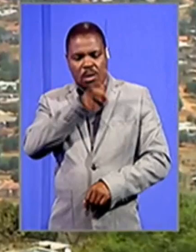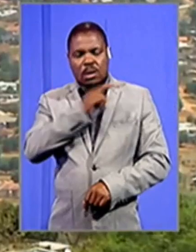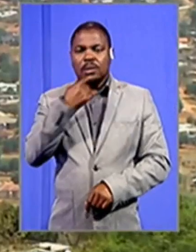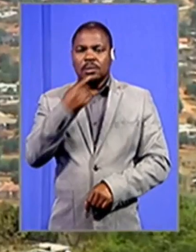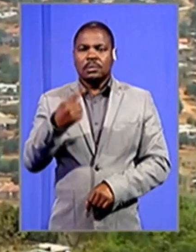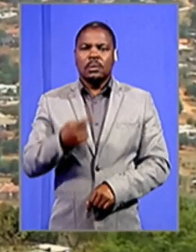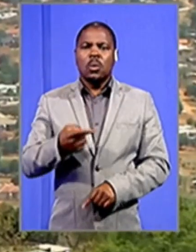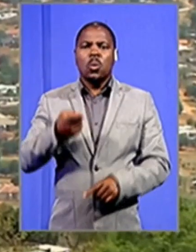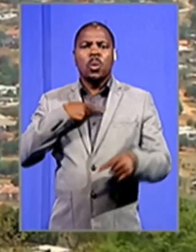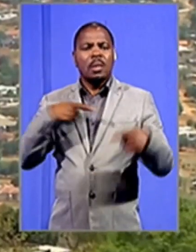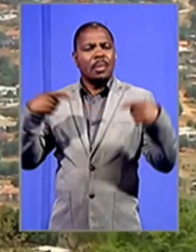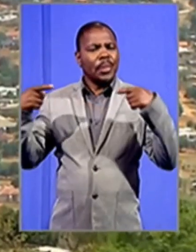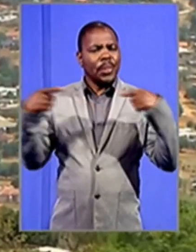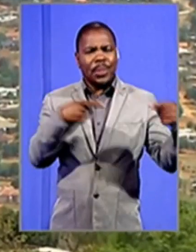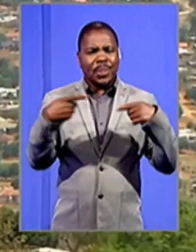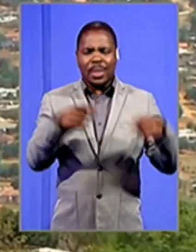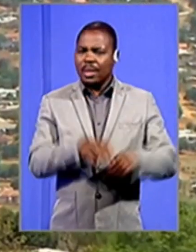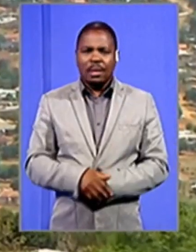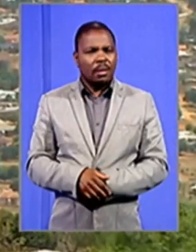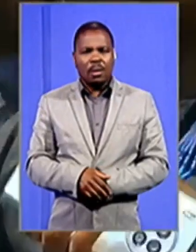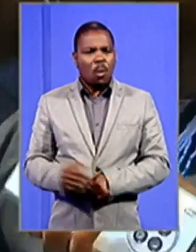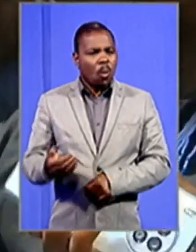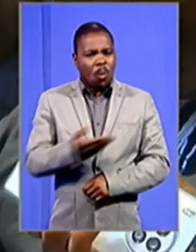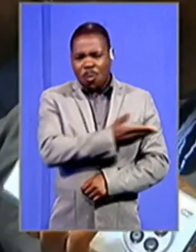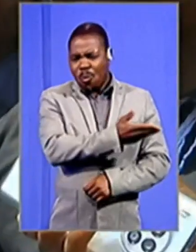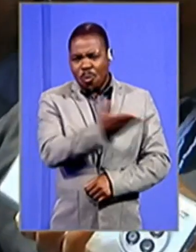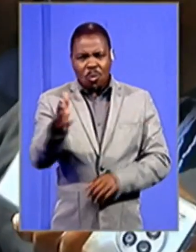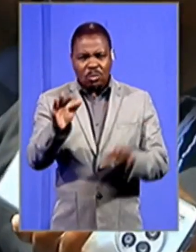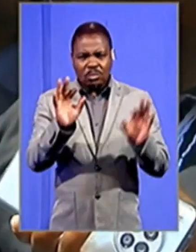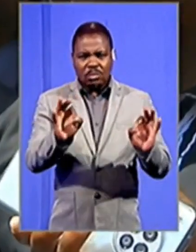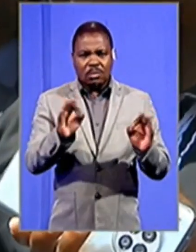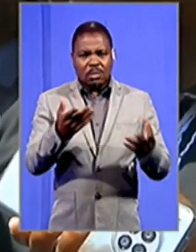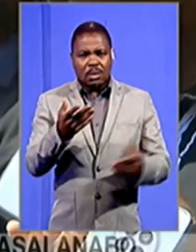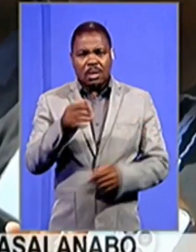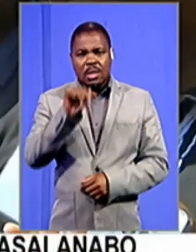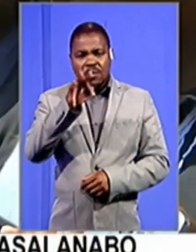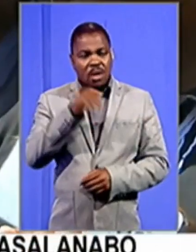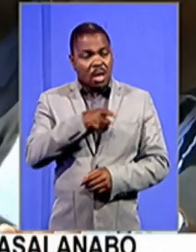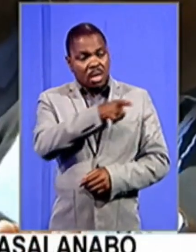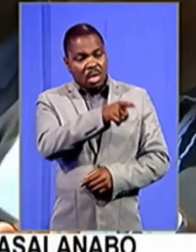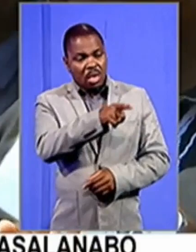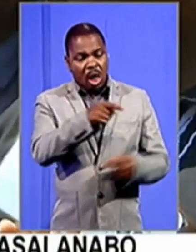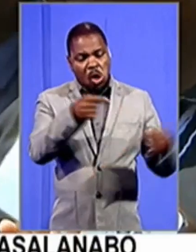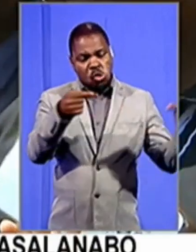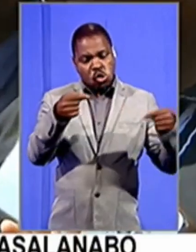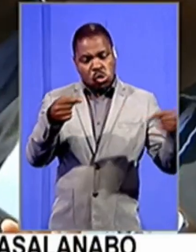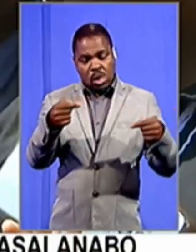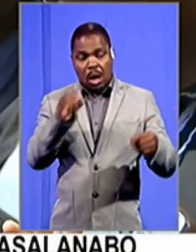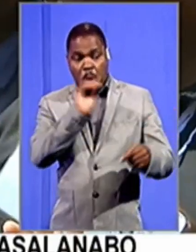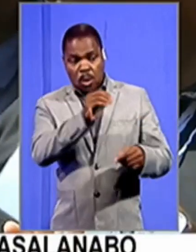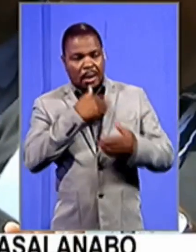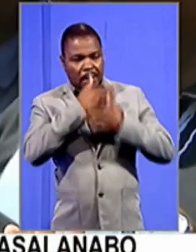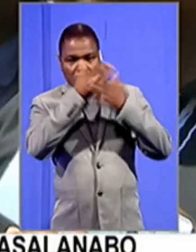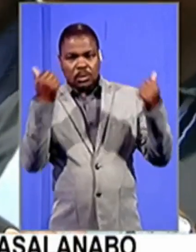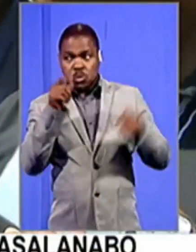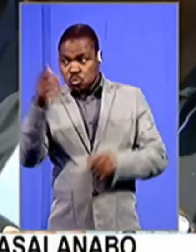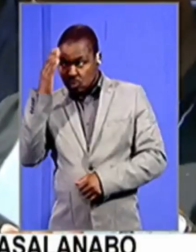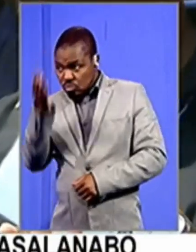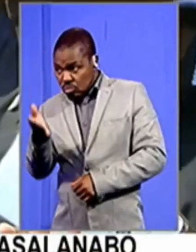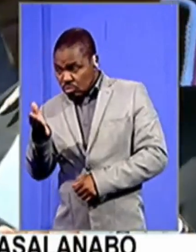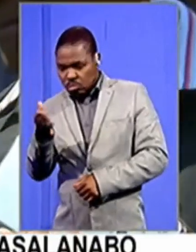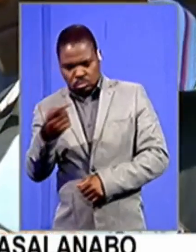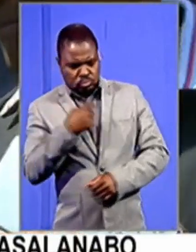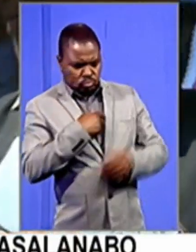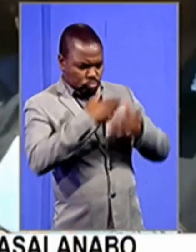Auna ntwa ka re matuna ka boka ya bonomo unless majela thoko le ya tseba ona ke se ya tsebe o no ba tseba monna auna ba